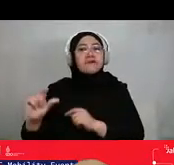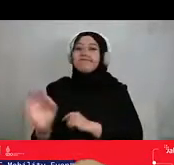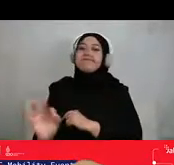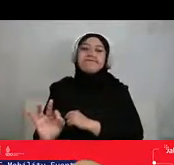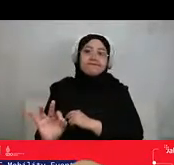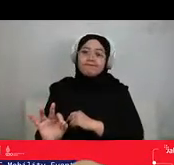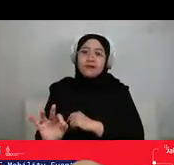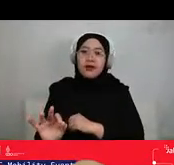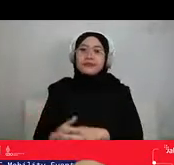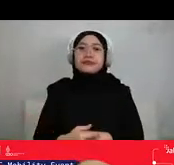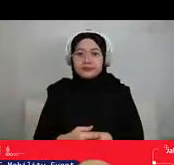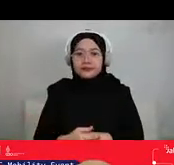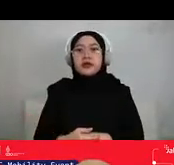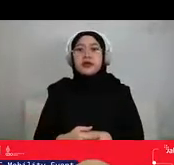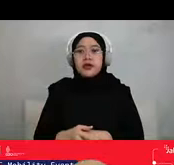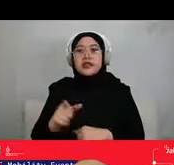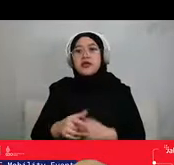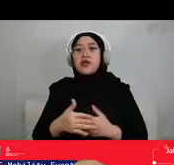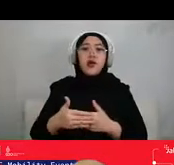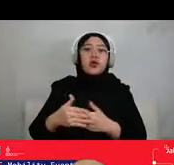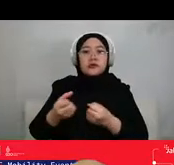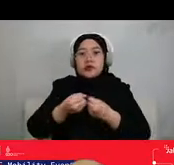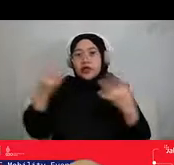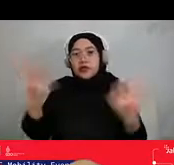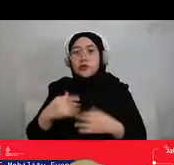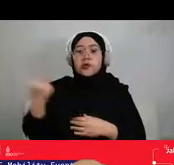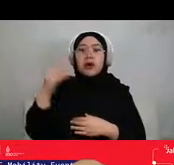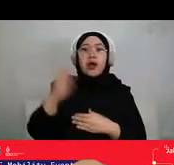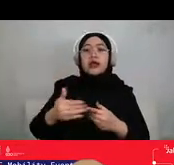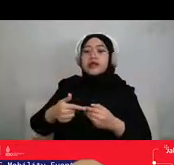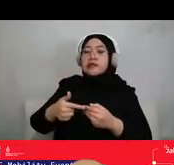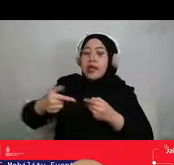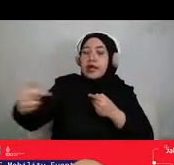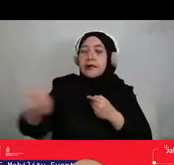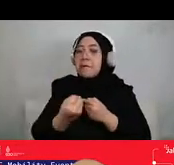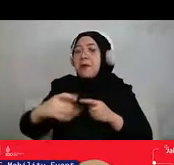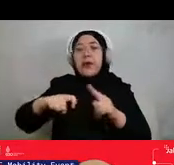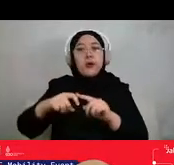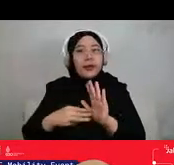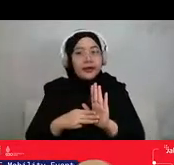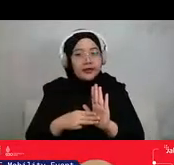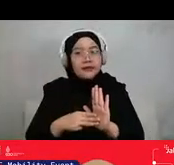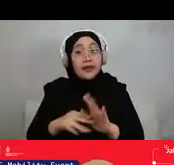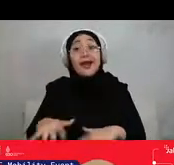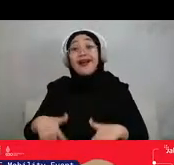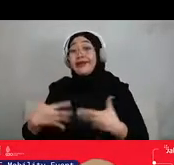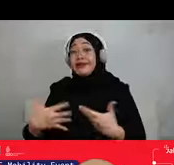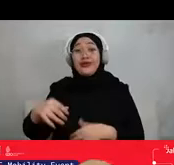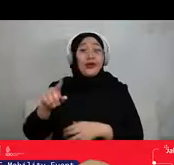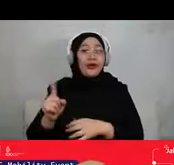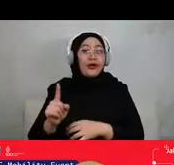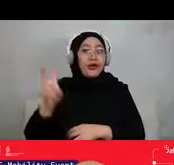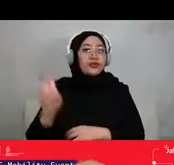daily running, or if there is a lot of running done during the day, we have to manage it through opportunity